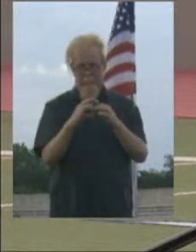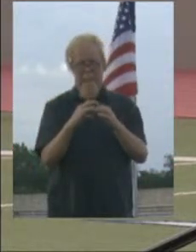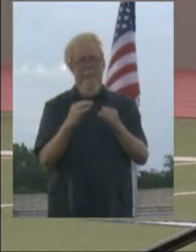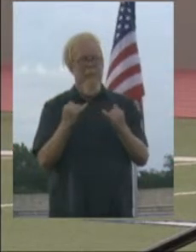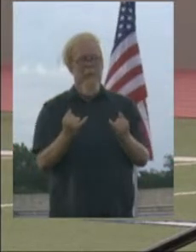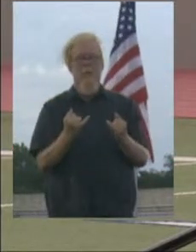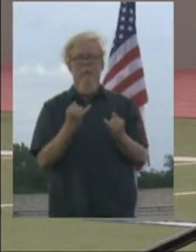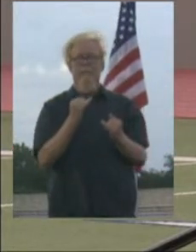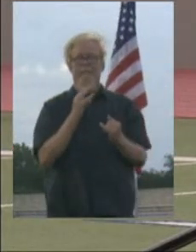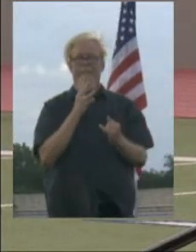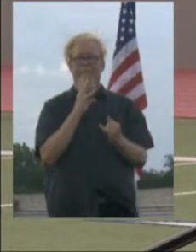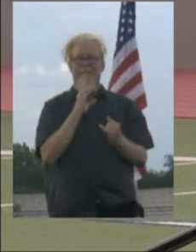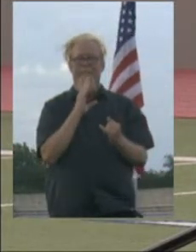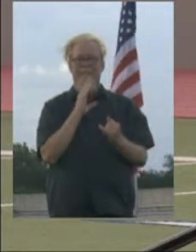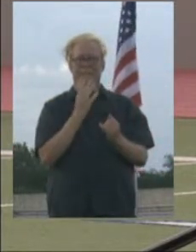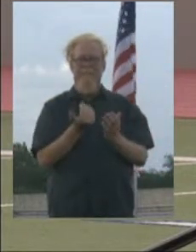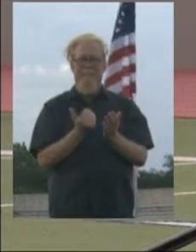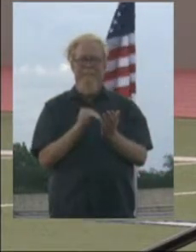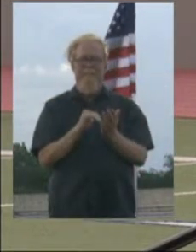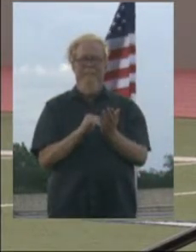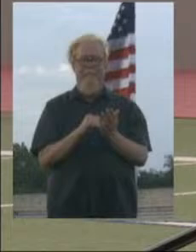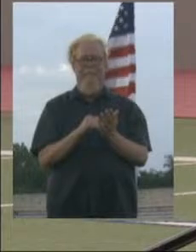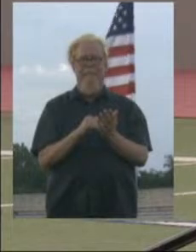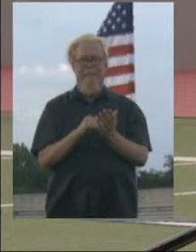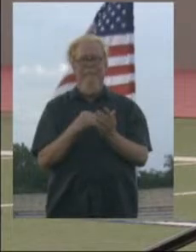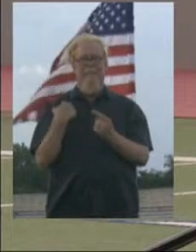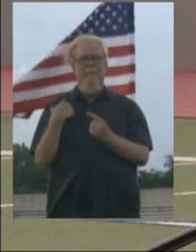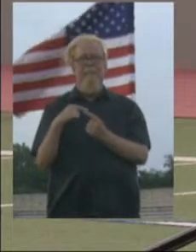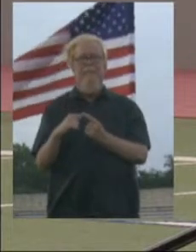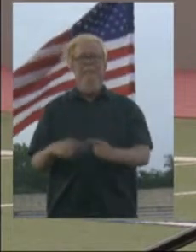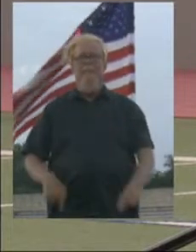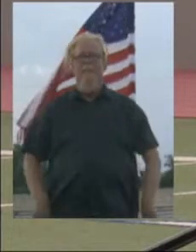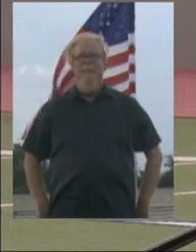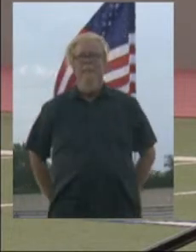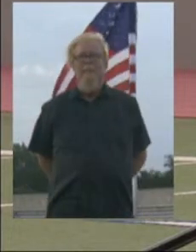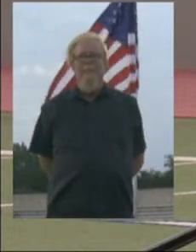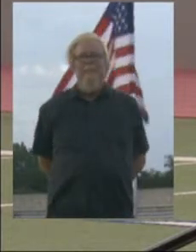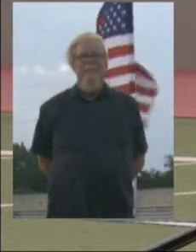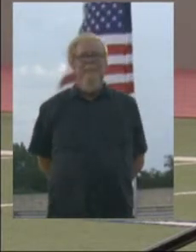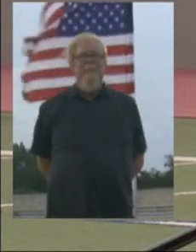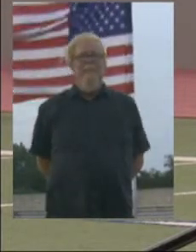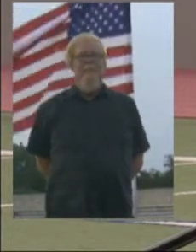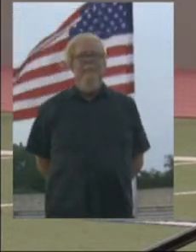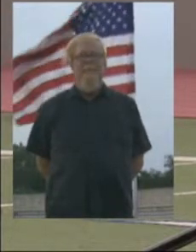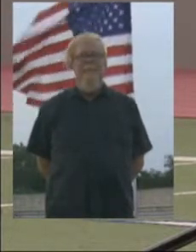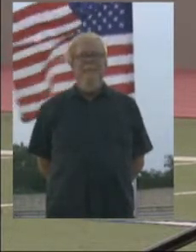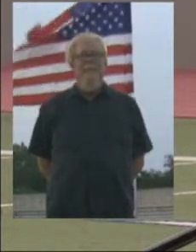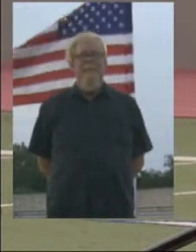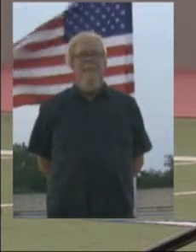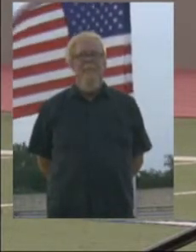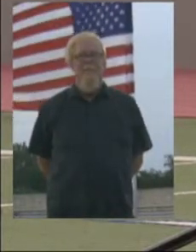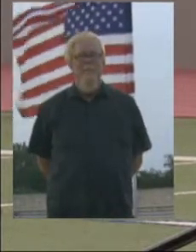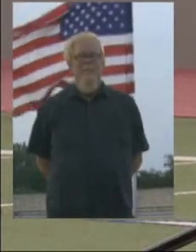Juro lealtad a la bandera de Texas, un estado bajo Dios, uno e indivisible.